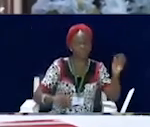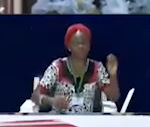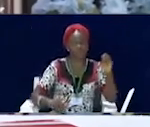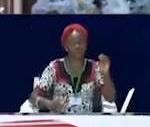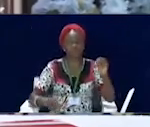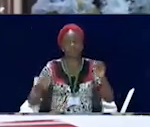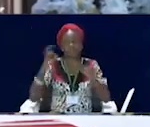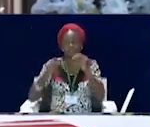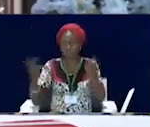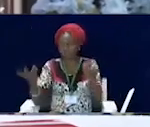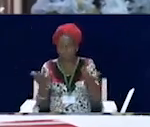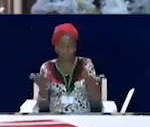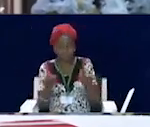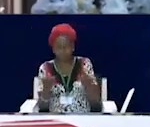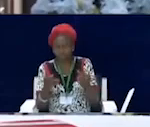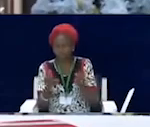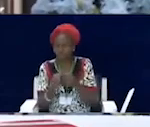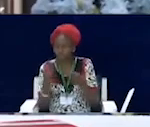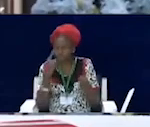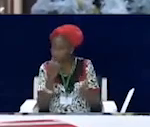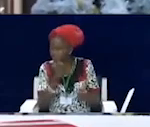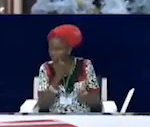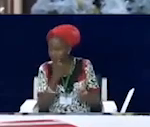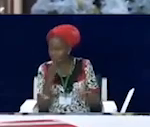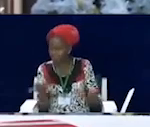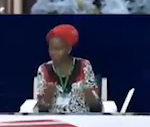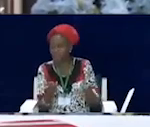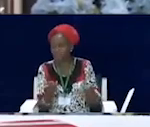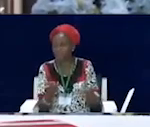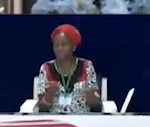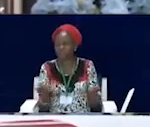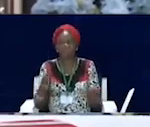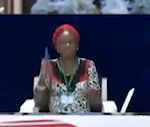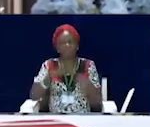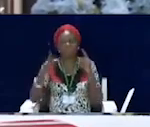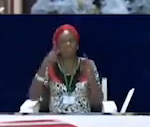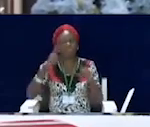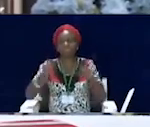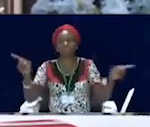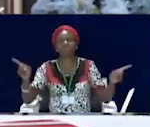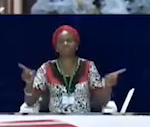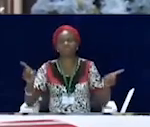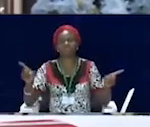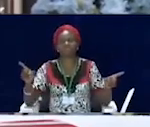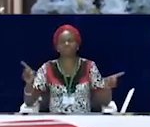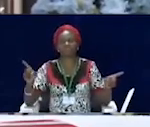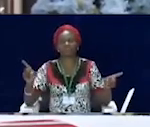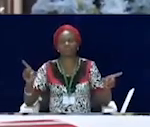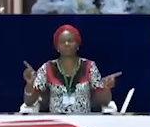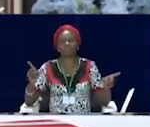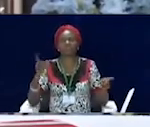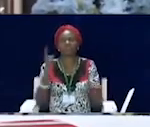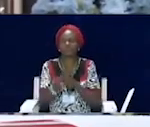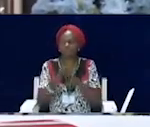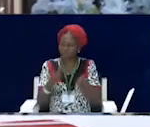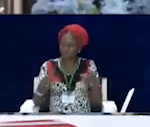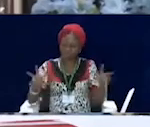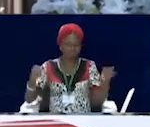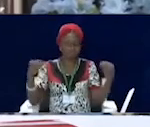If you look at the two with ordinary eyes, you can see the difference. They just look